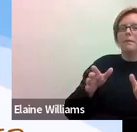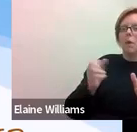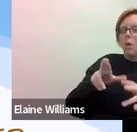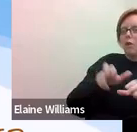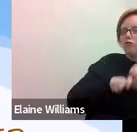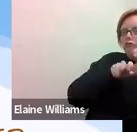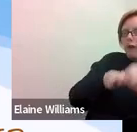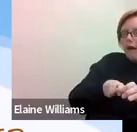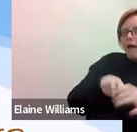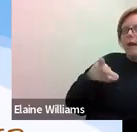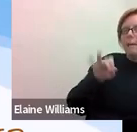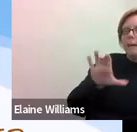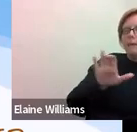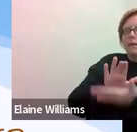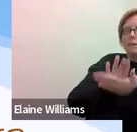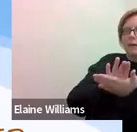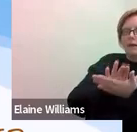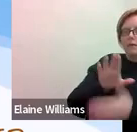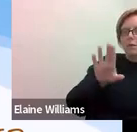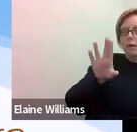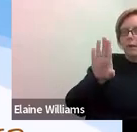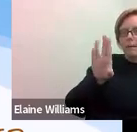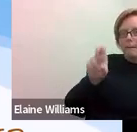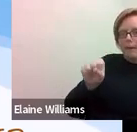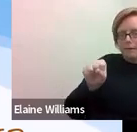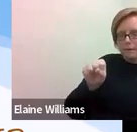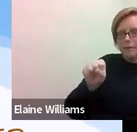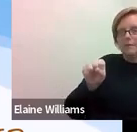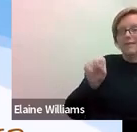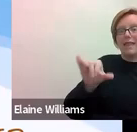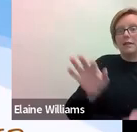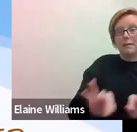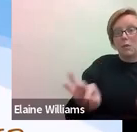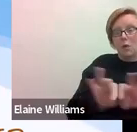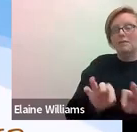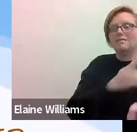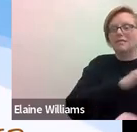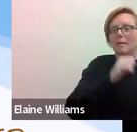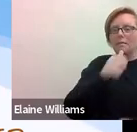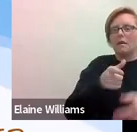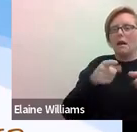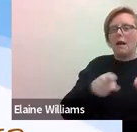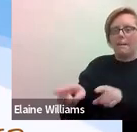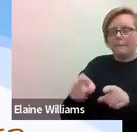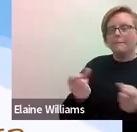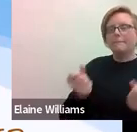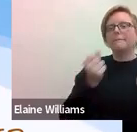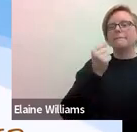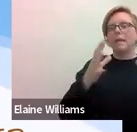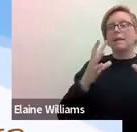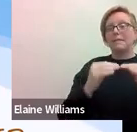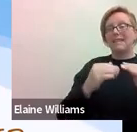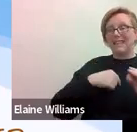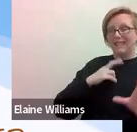think this doesn't happen, at least in my experience, in a lot of meetings that I have occurred. But when it has been